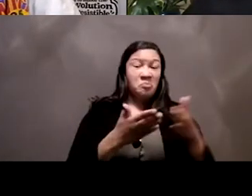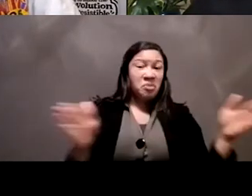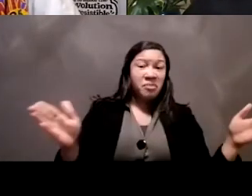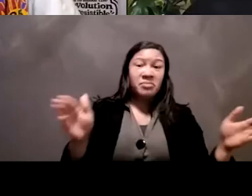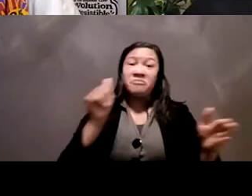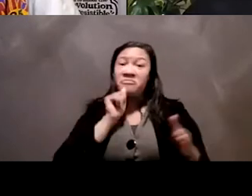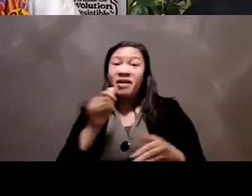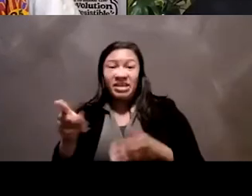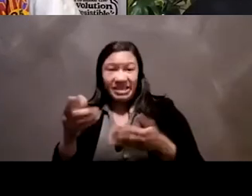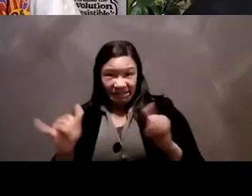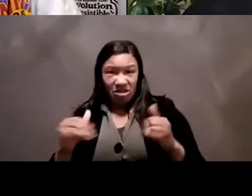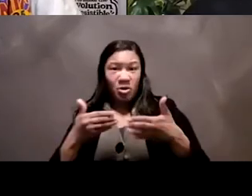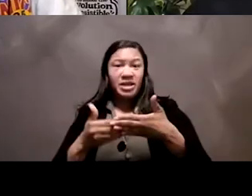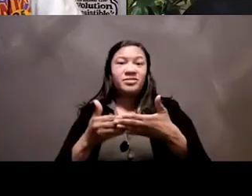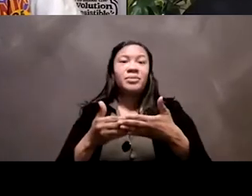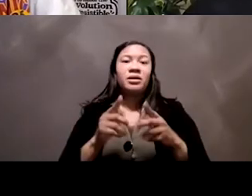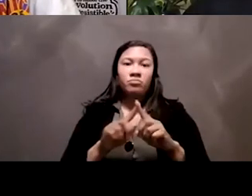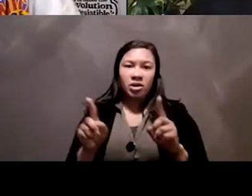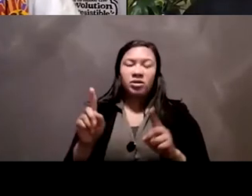stand Jerron in this house.